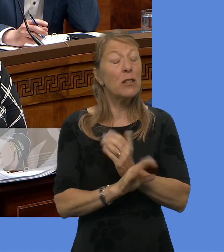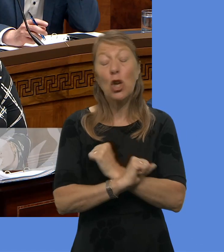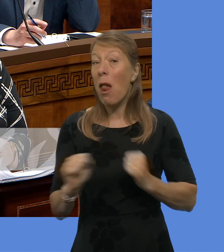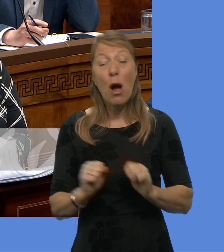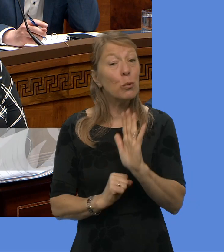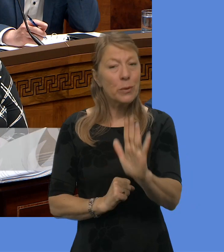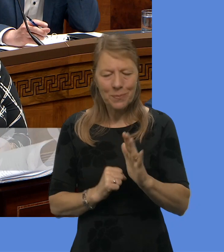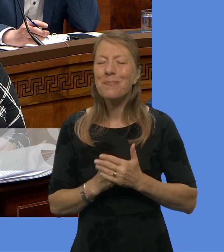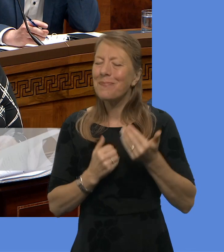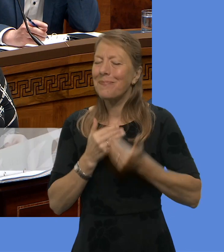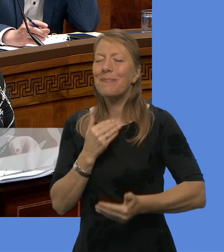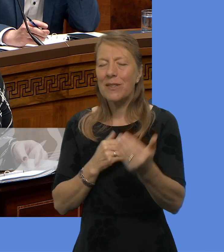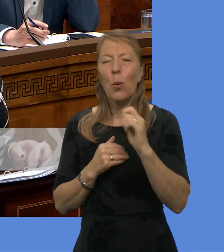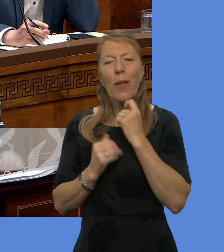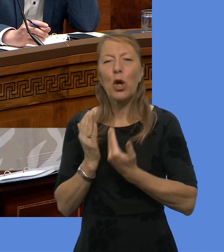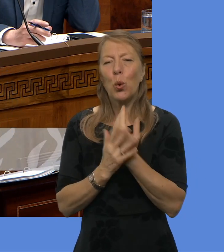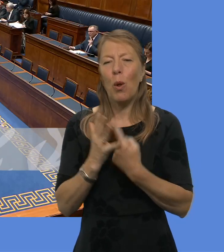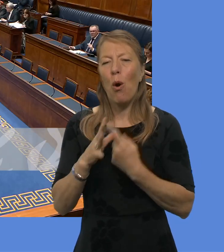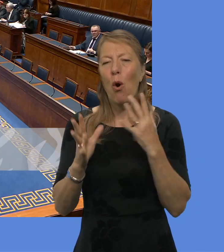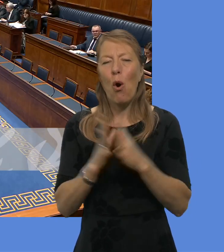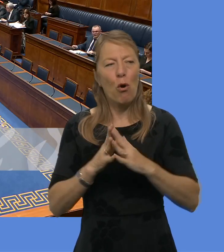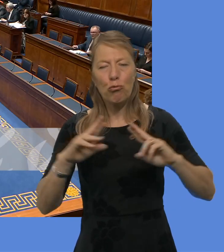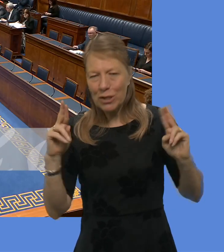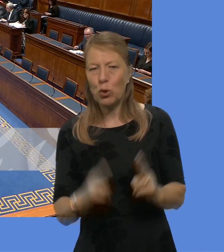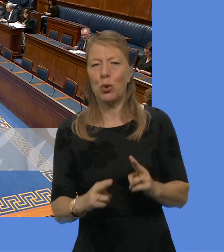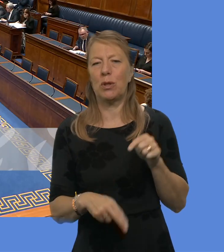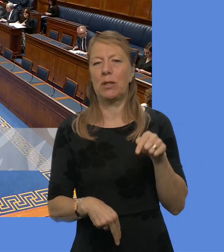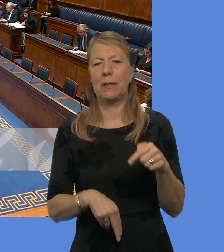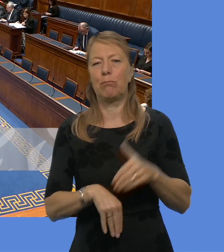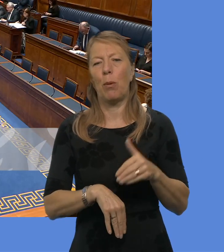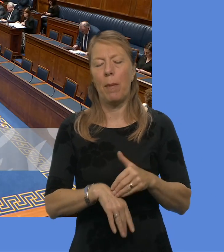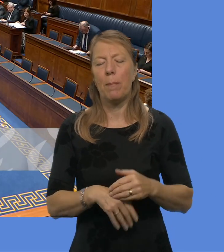our legislative powers to tackle knife crime. Mr McHugh.